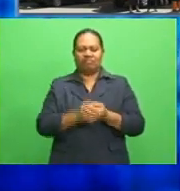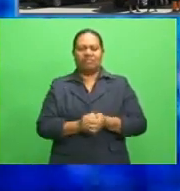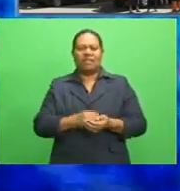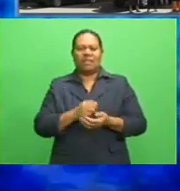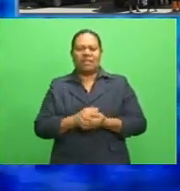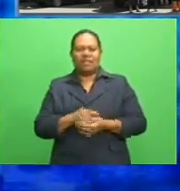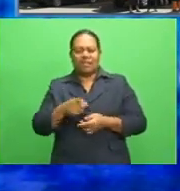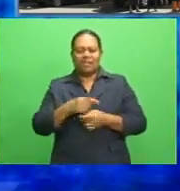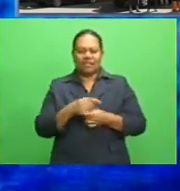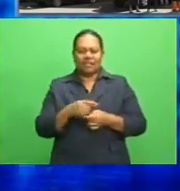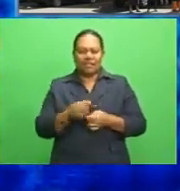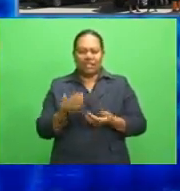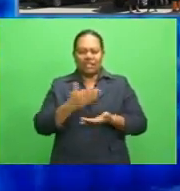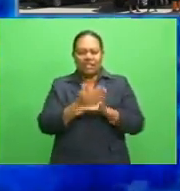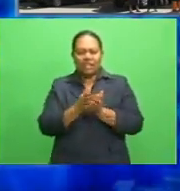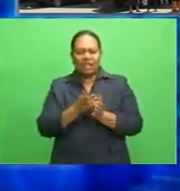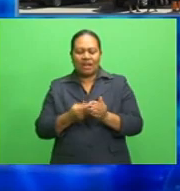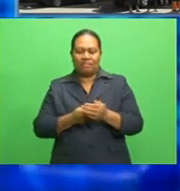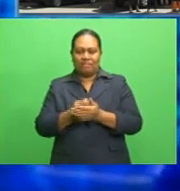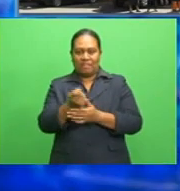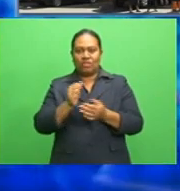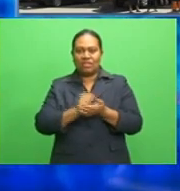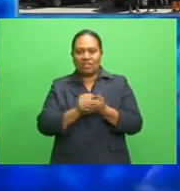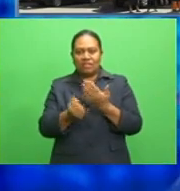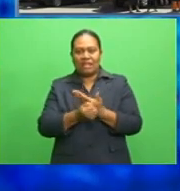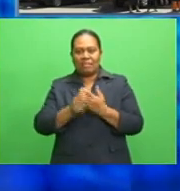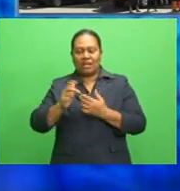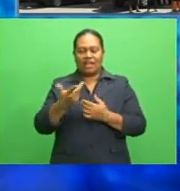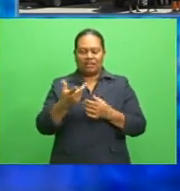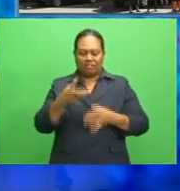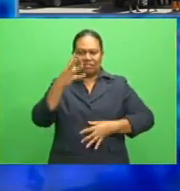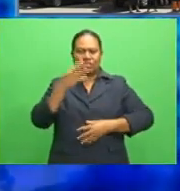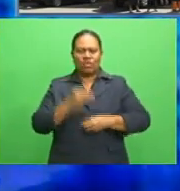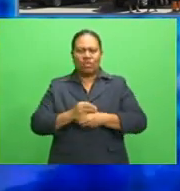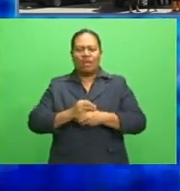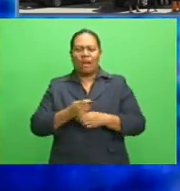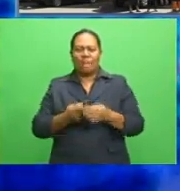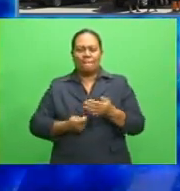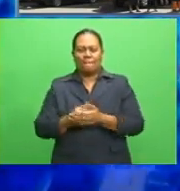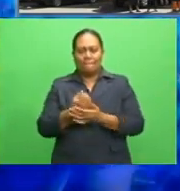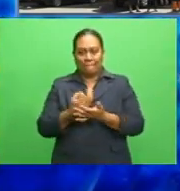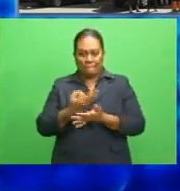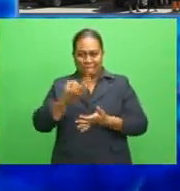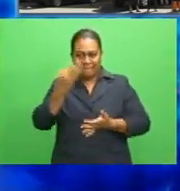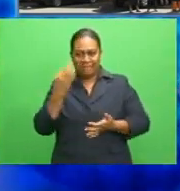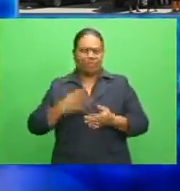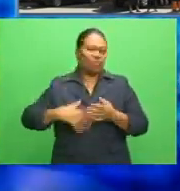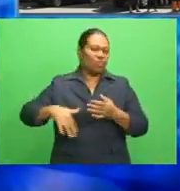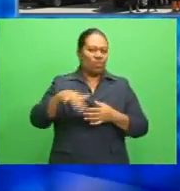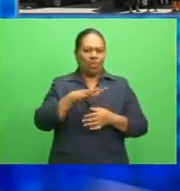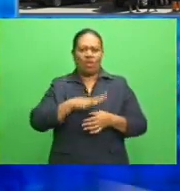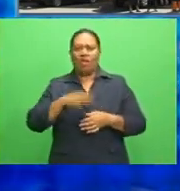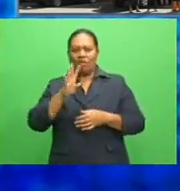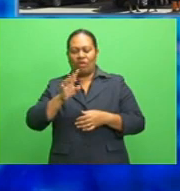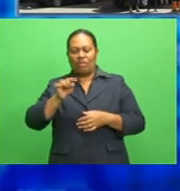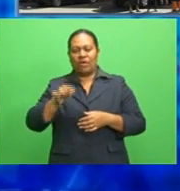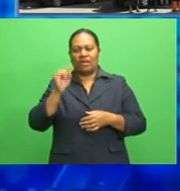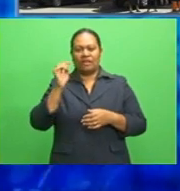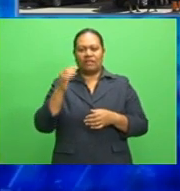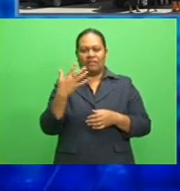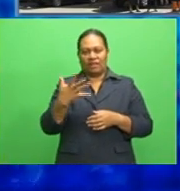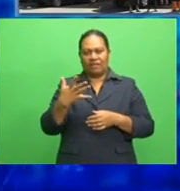The dividend, which will be paid by September 8th, will bring the total dividends paid for the financial year to over $4.05